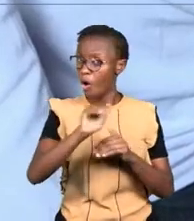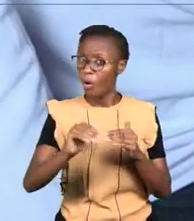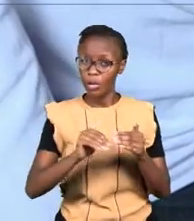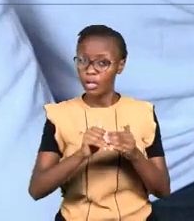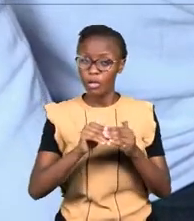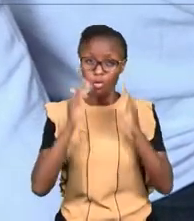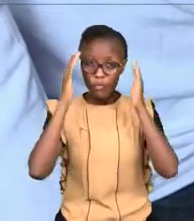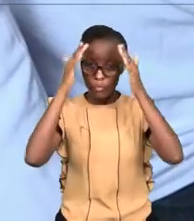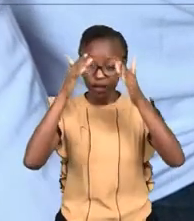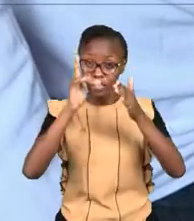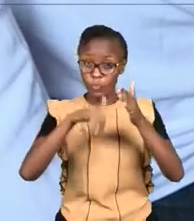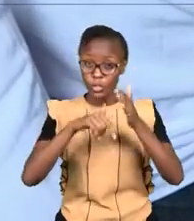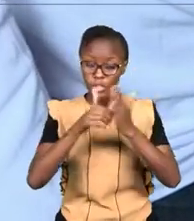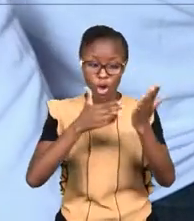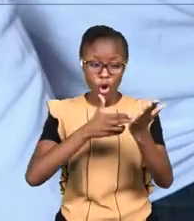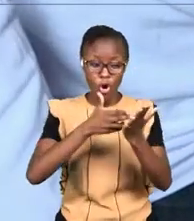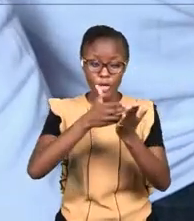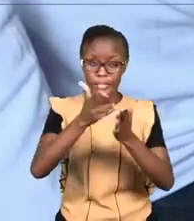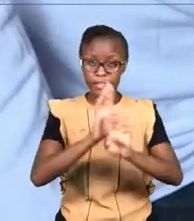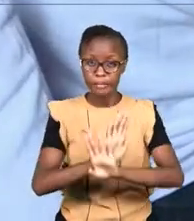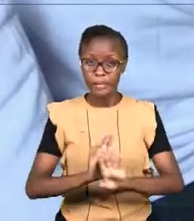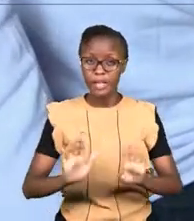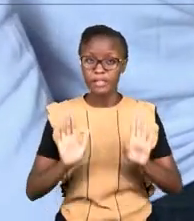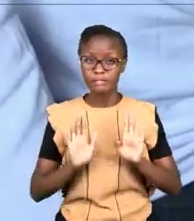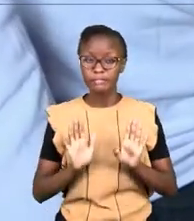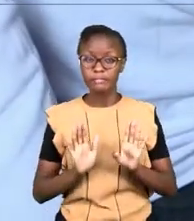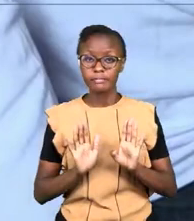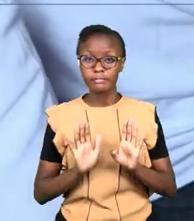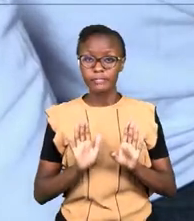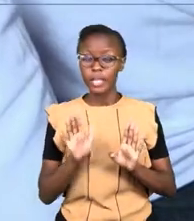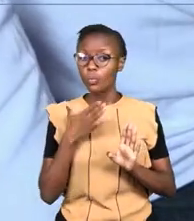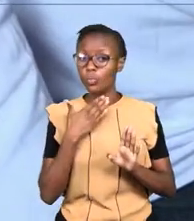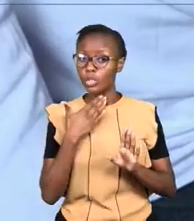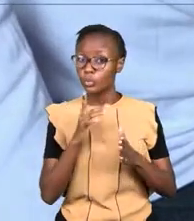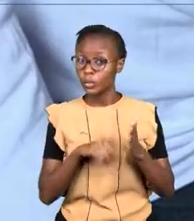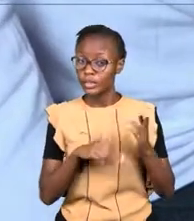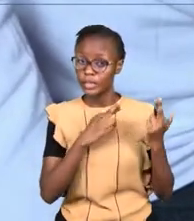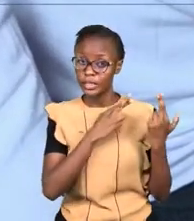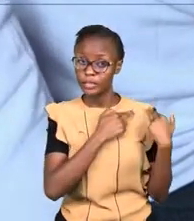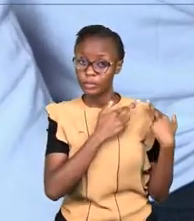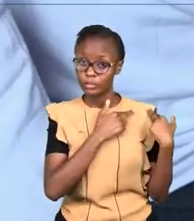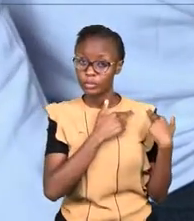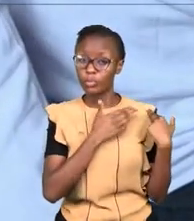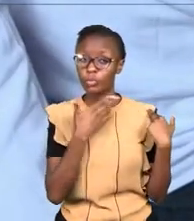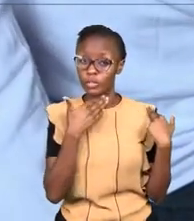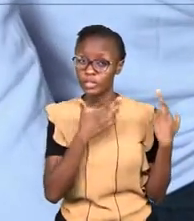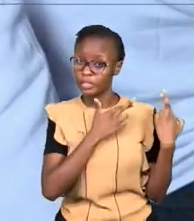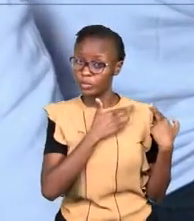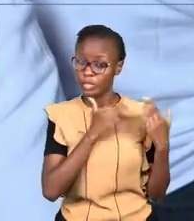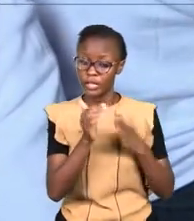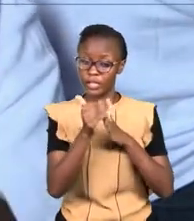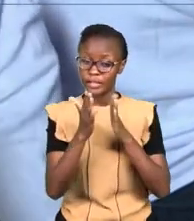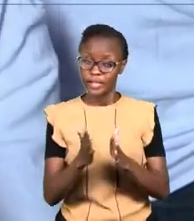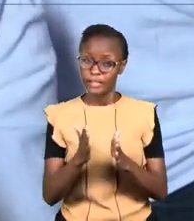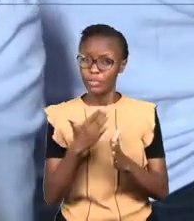on transparency and accountability. We want responsibility, we want responsible leaders. Atutaki